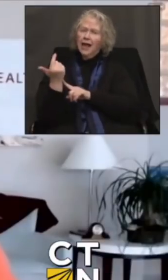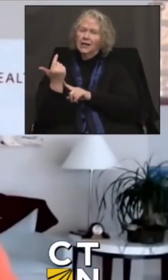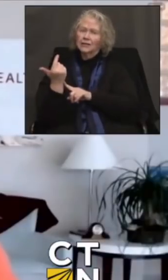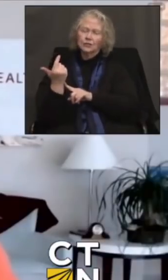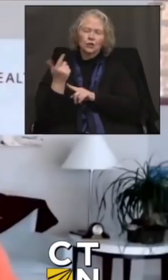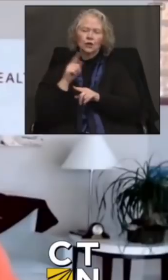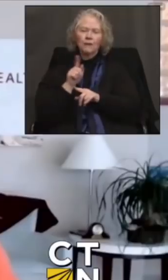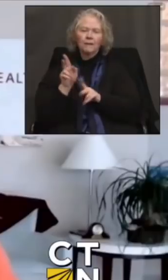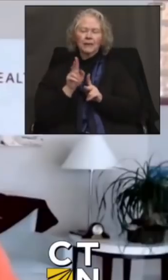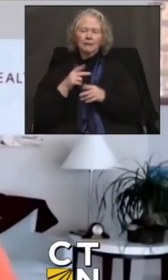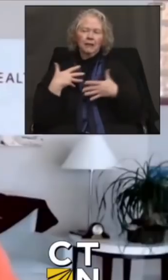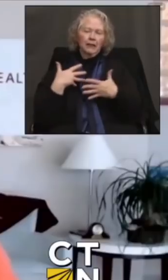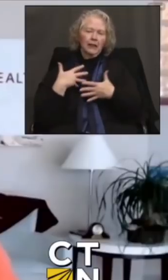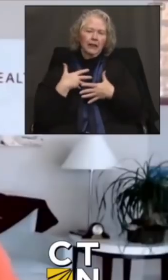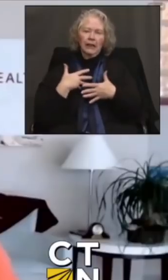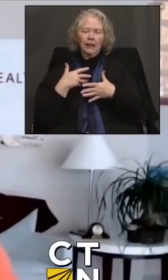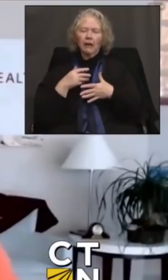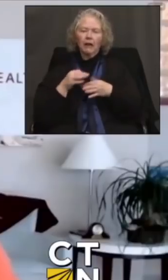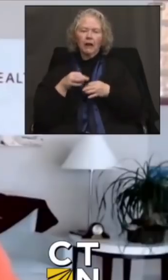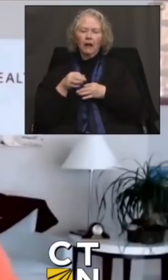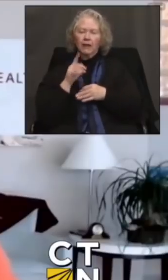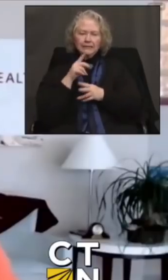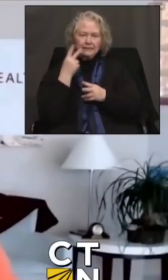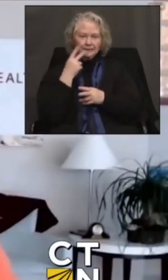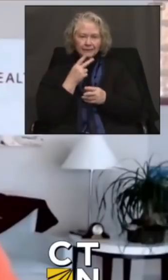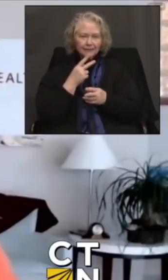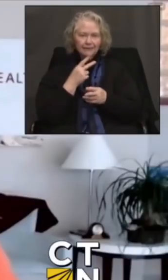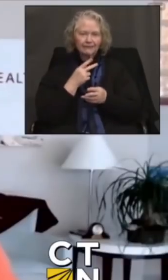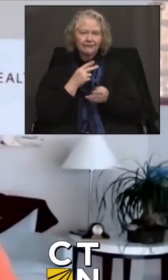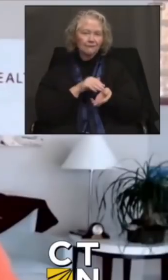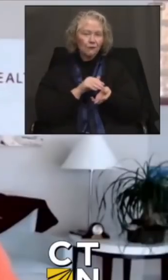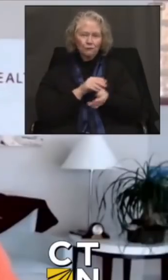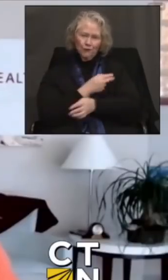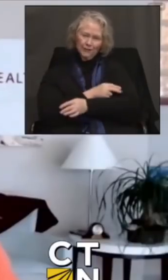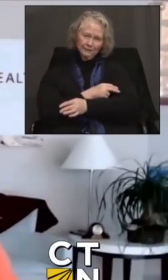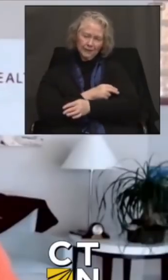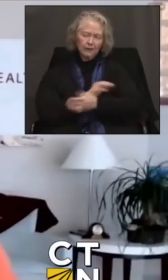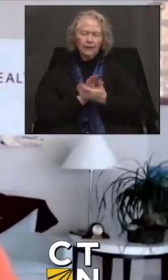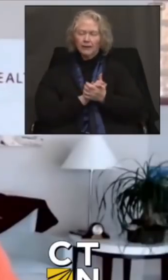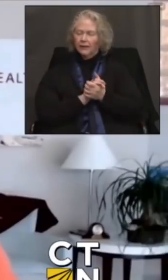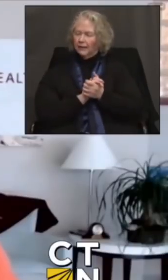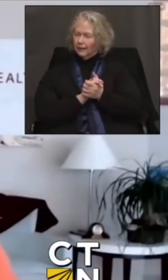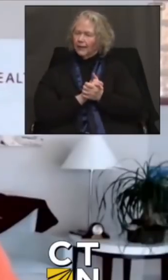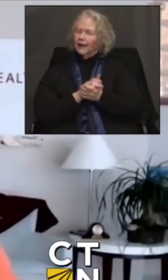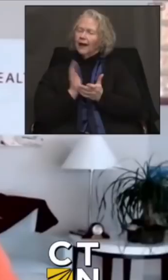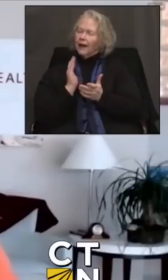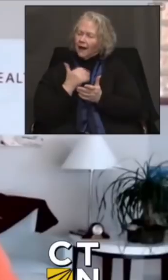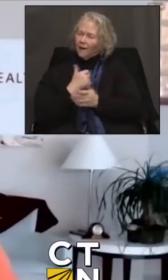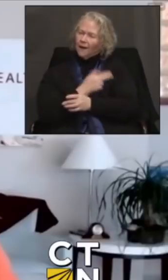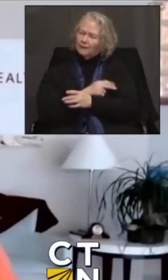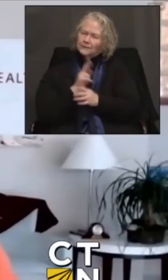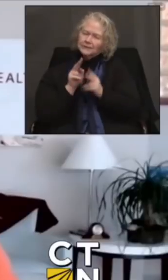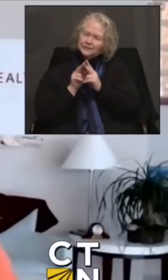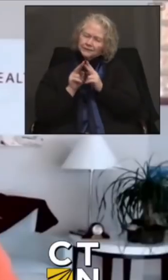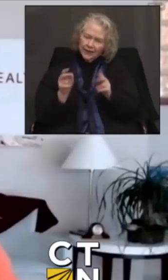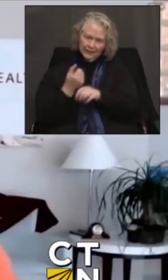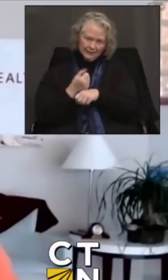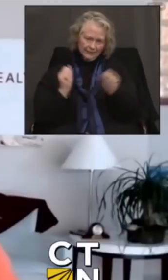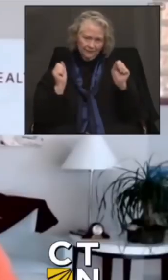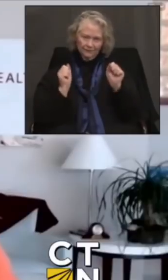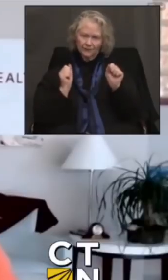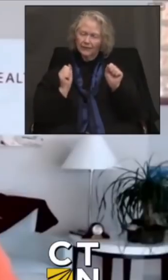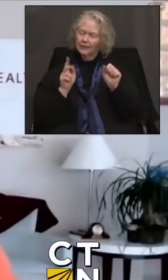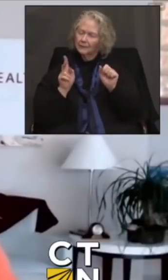practice. So like every other hospital across our state, we have great safety measures in place, and we want to make sure